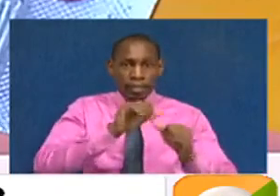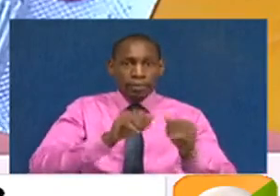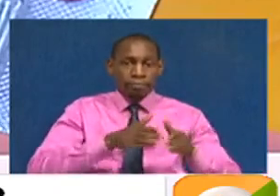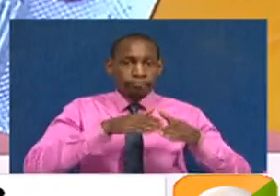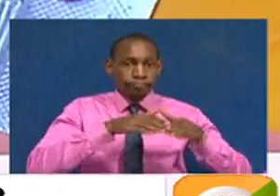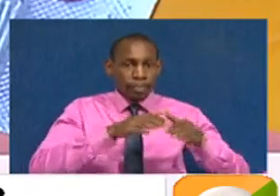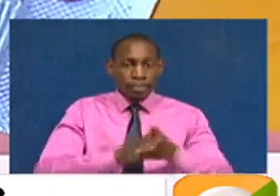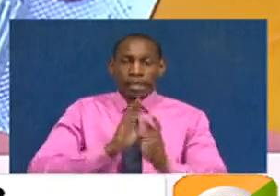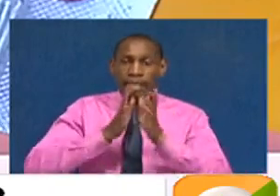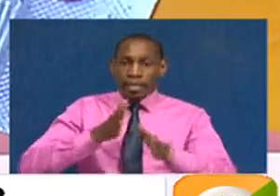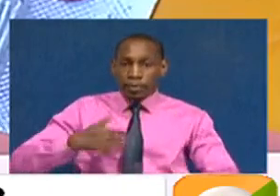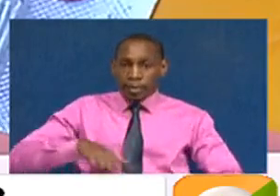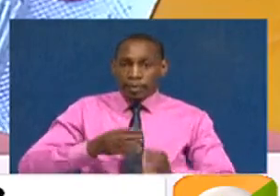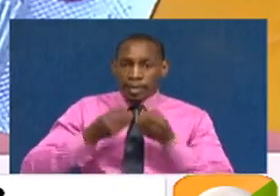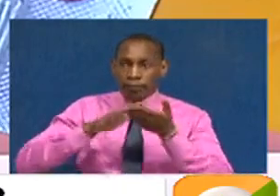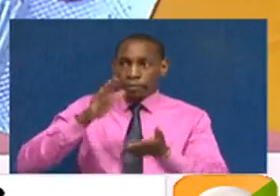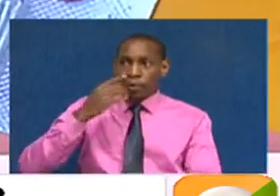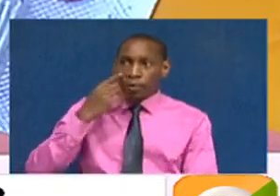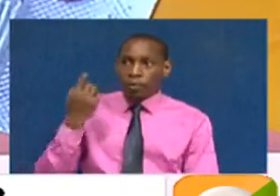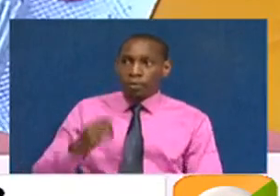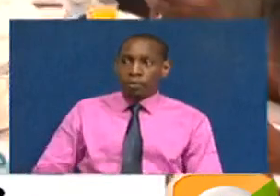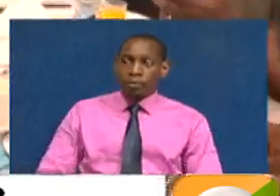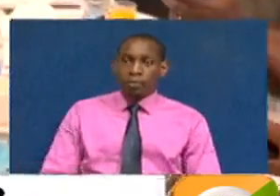sex. Raquel Magai with more details.